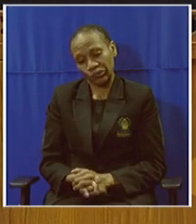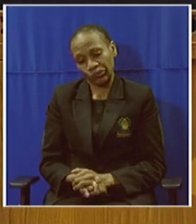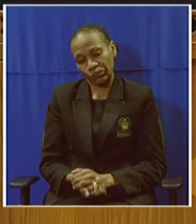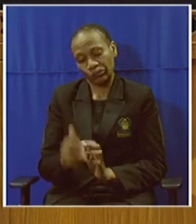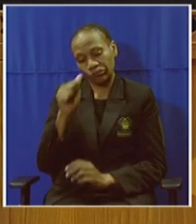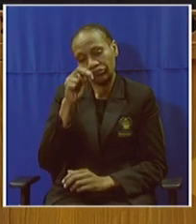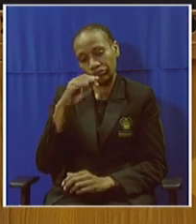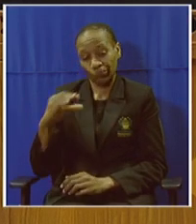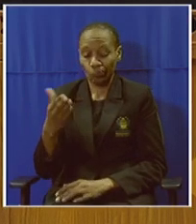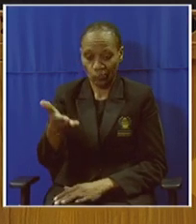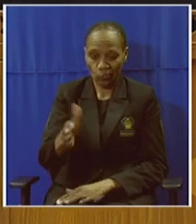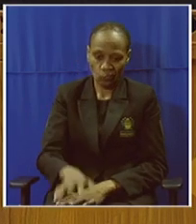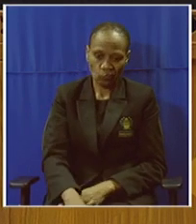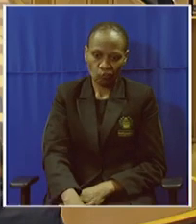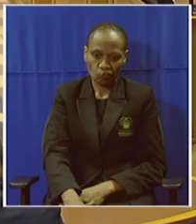ANC?